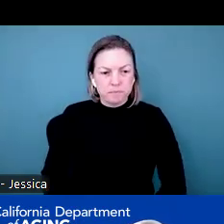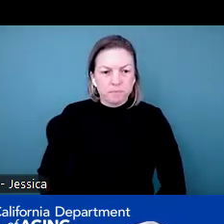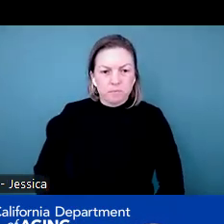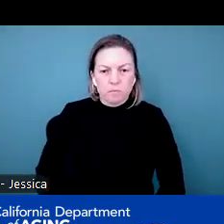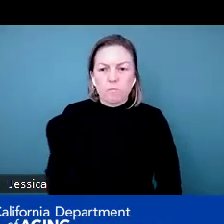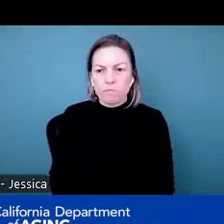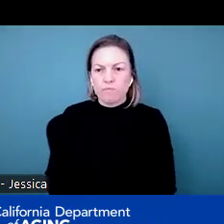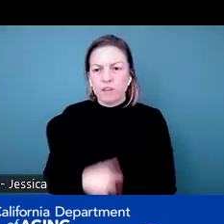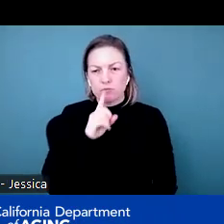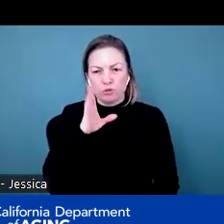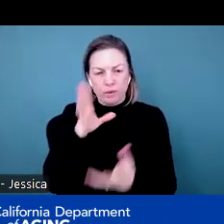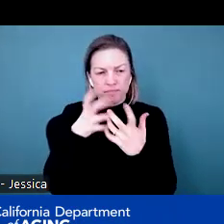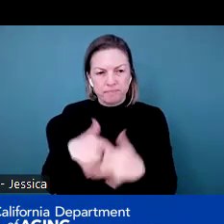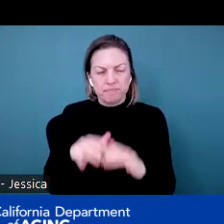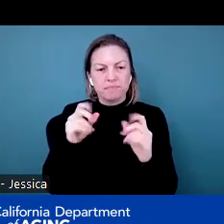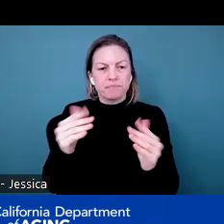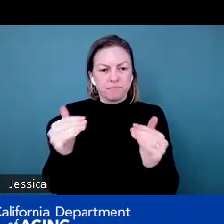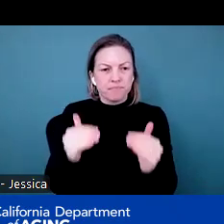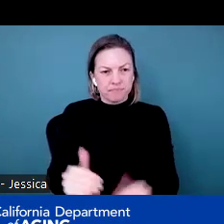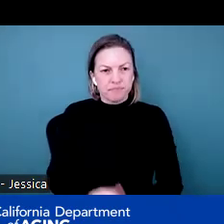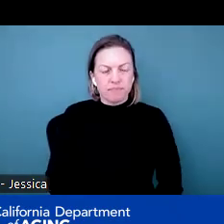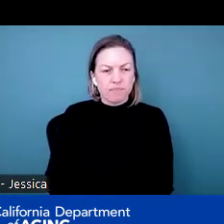going to be great. Next slide.